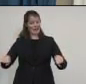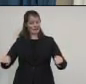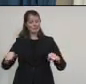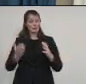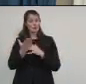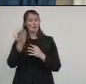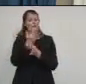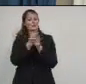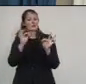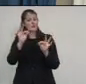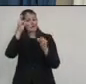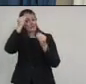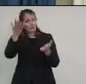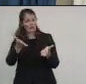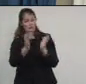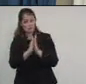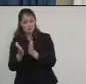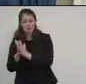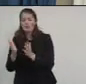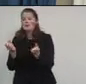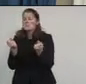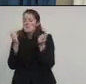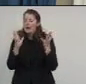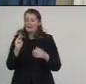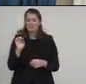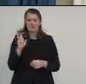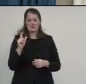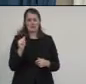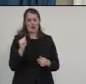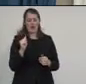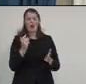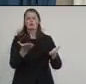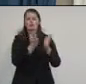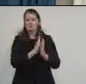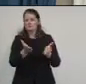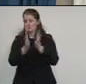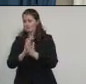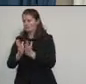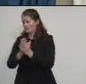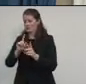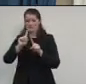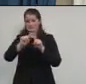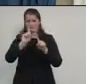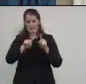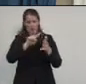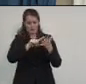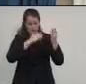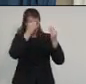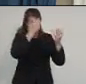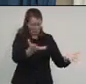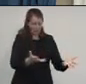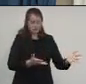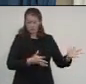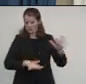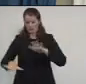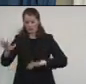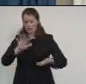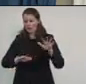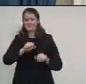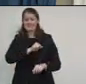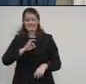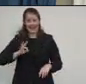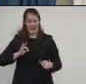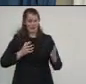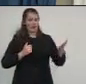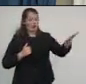with. I want to open up all of these businesses, but it's not business as normal. You can no longer have 24 people in